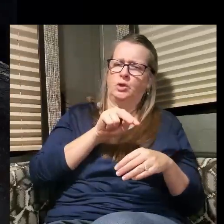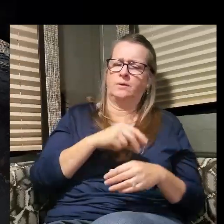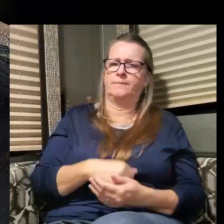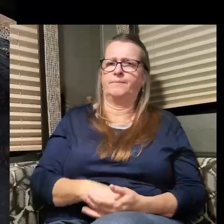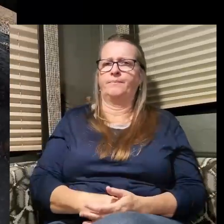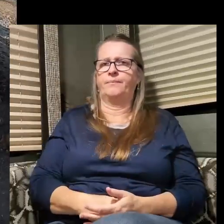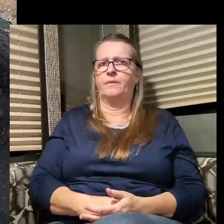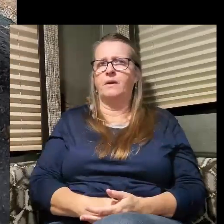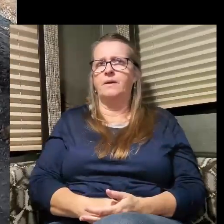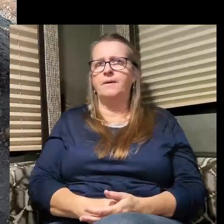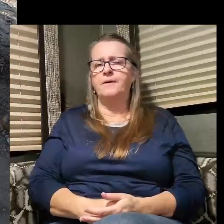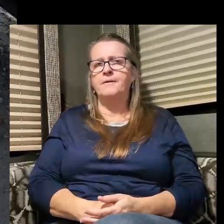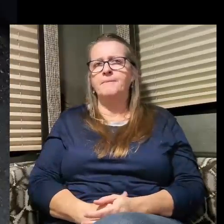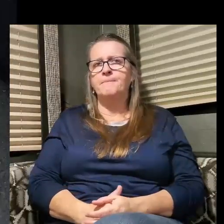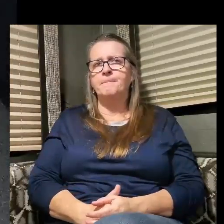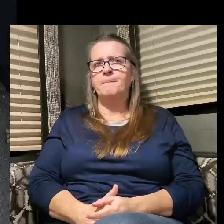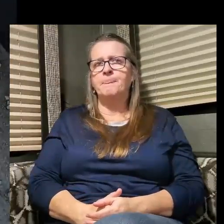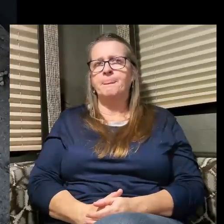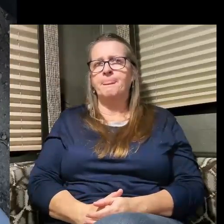the other side here.